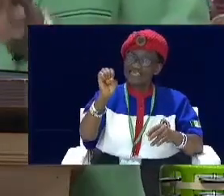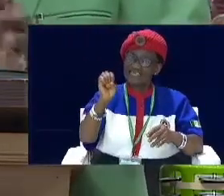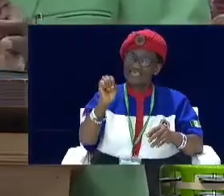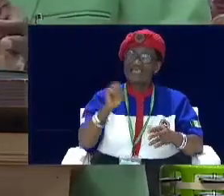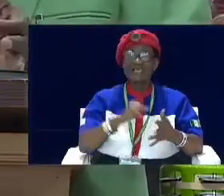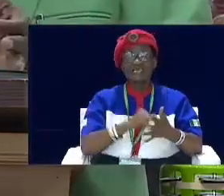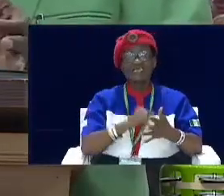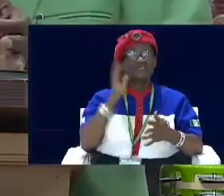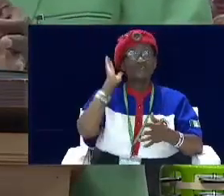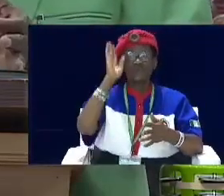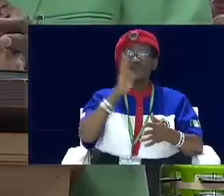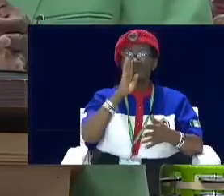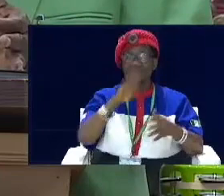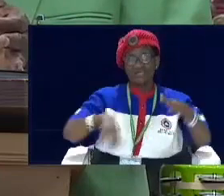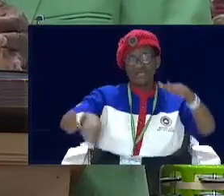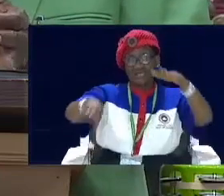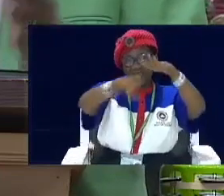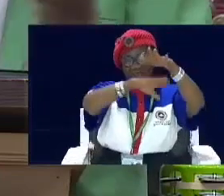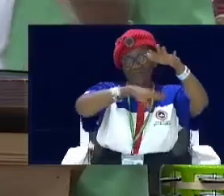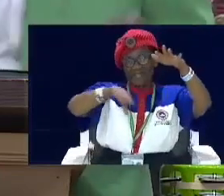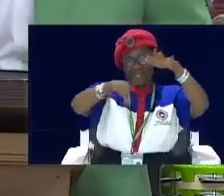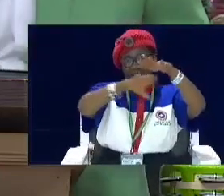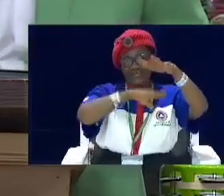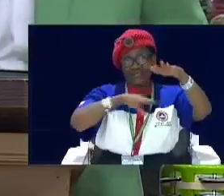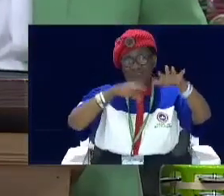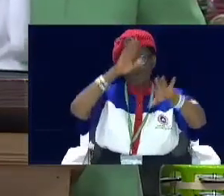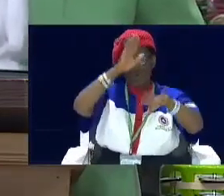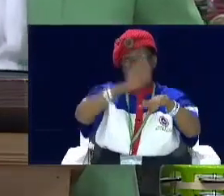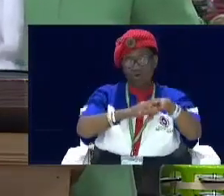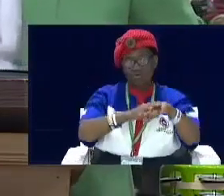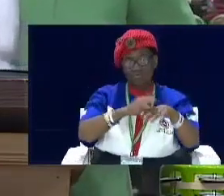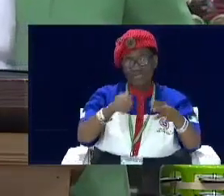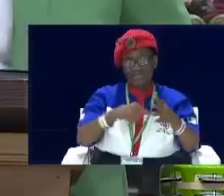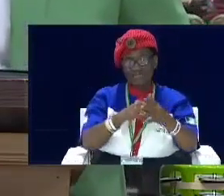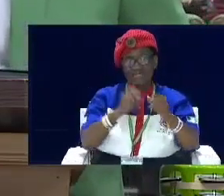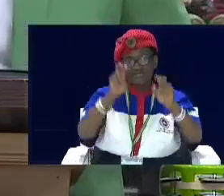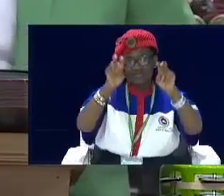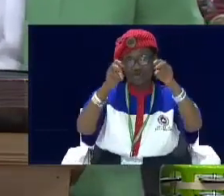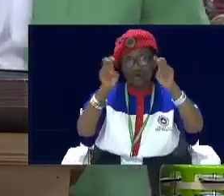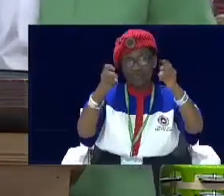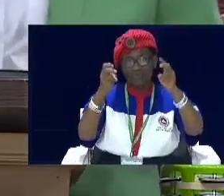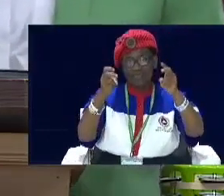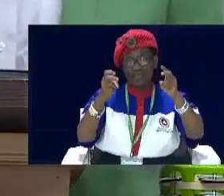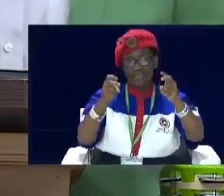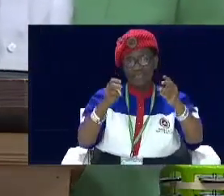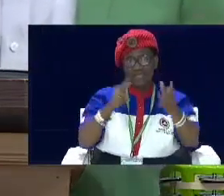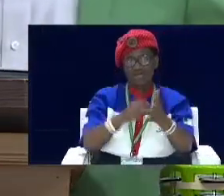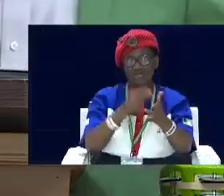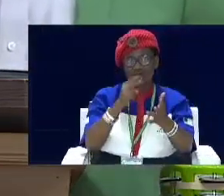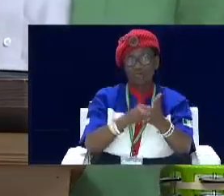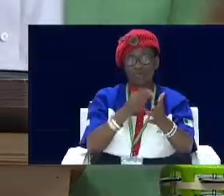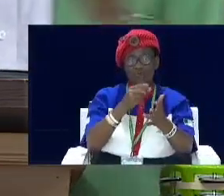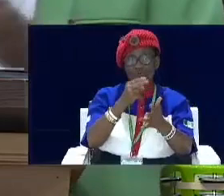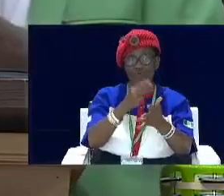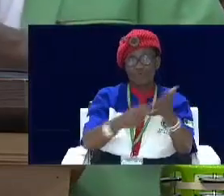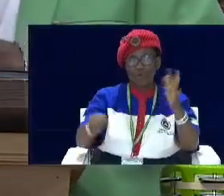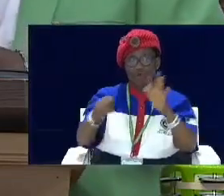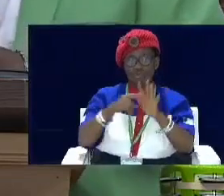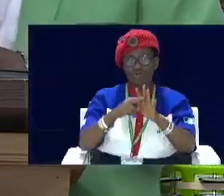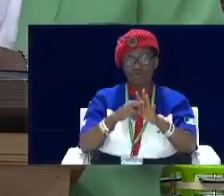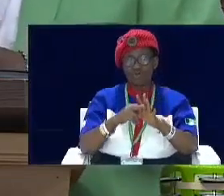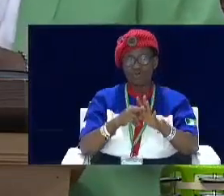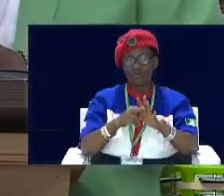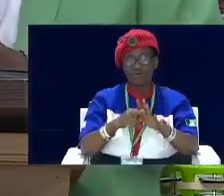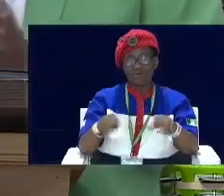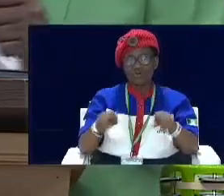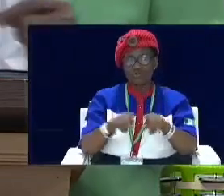on this issue of double portion. Ori isin ilopo meji yi na la tun ma da le lori. So if I'm brief